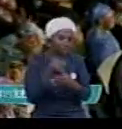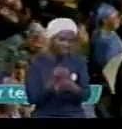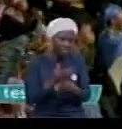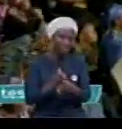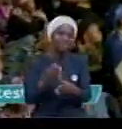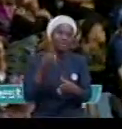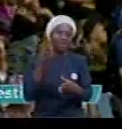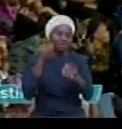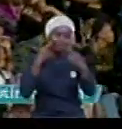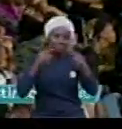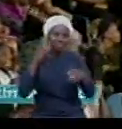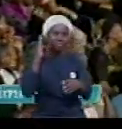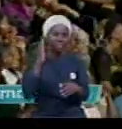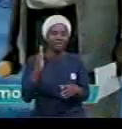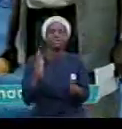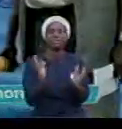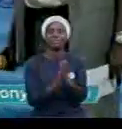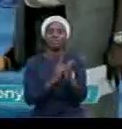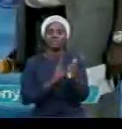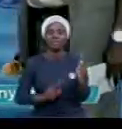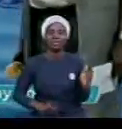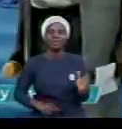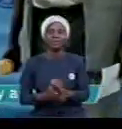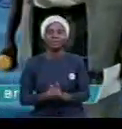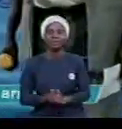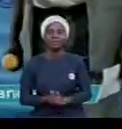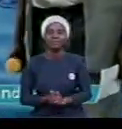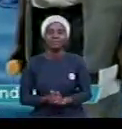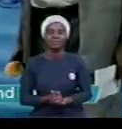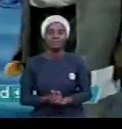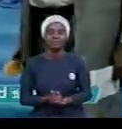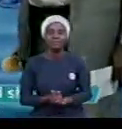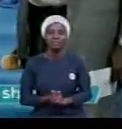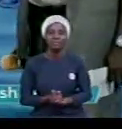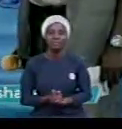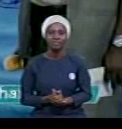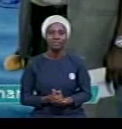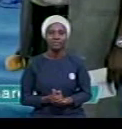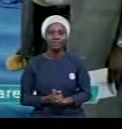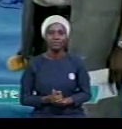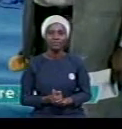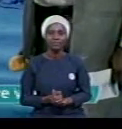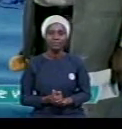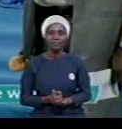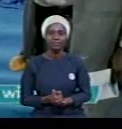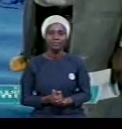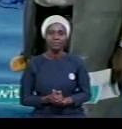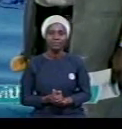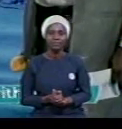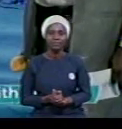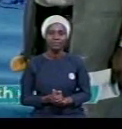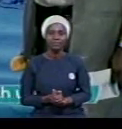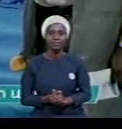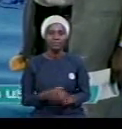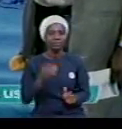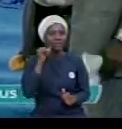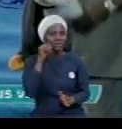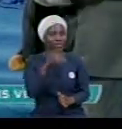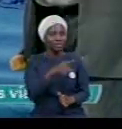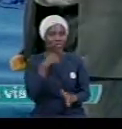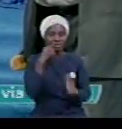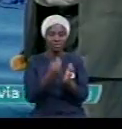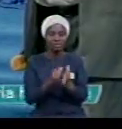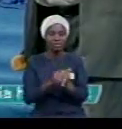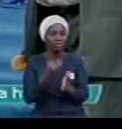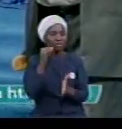Lord. Praise the Lord. Hallelujah. The name of her sister is Esther Megida from Ogbomaso here. She says she has been